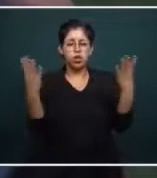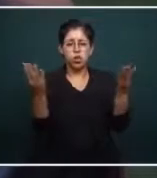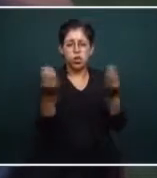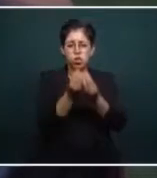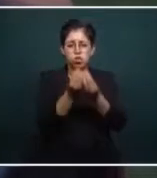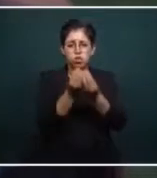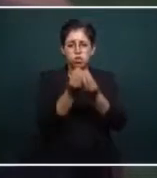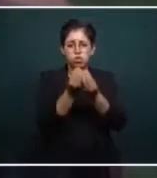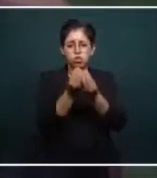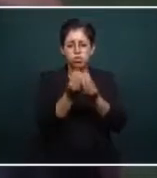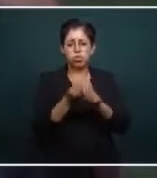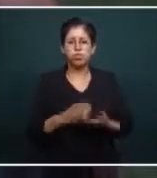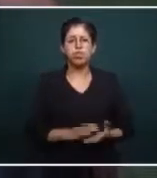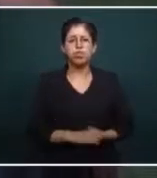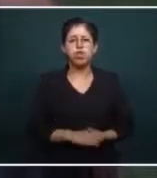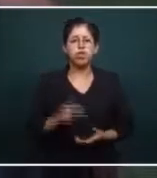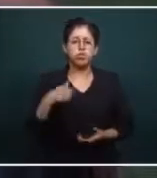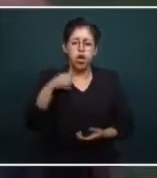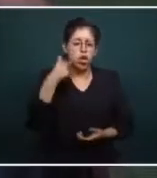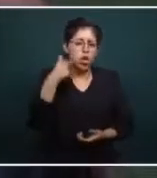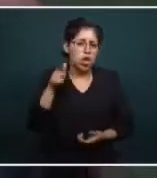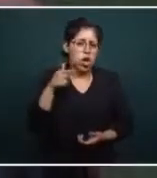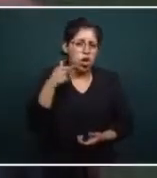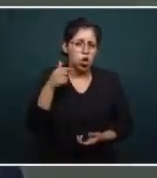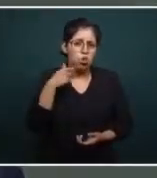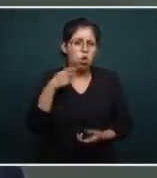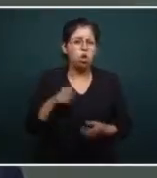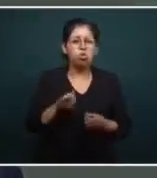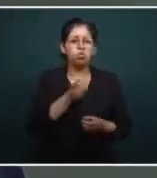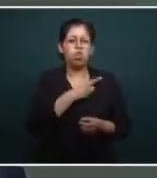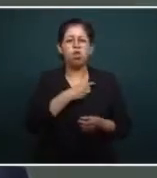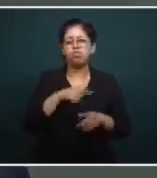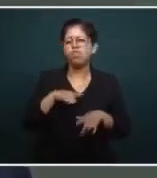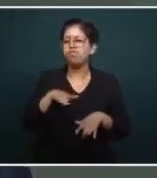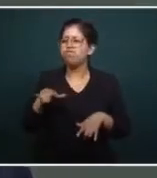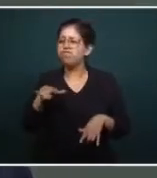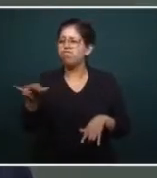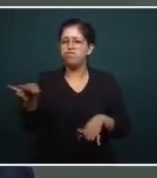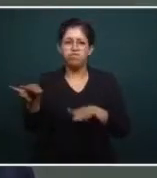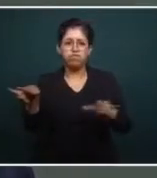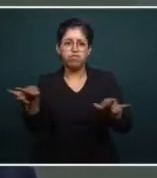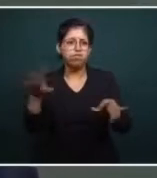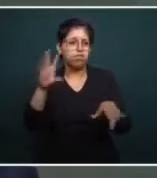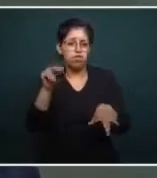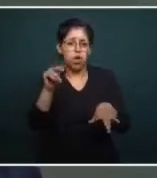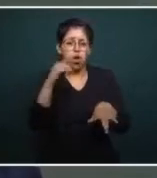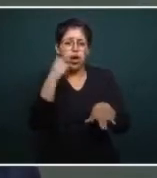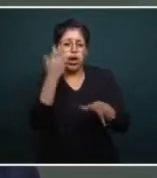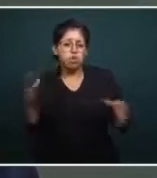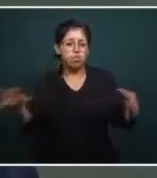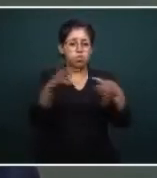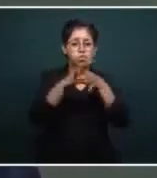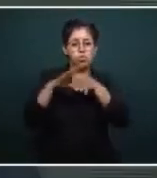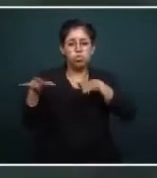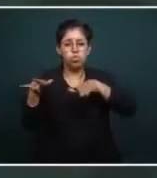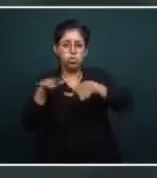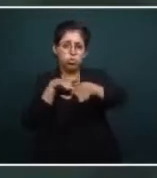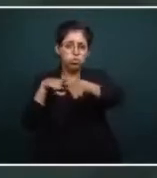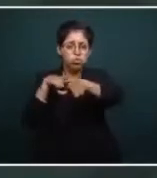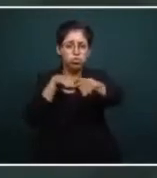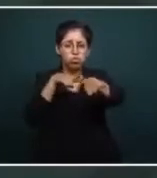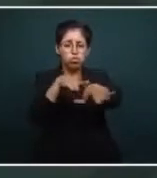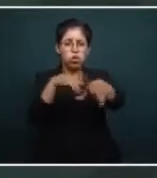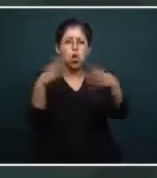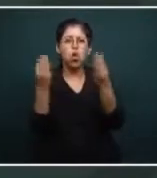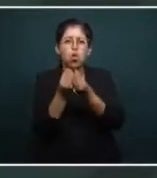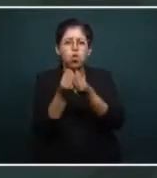that there operativos no longer be any sueltos. operatives that are loose, free Lo que roaming. queremos es que What toda we la acción want